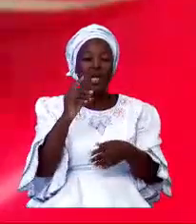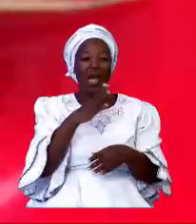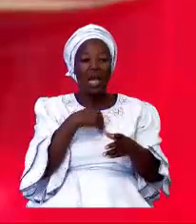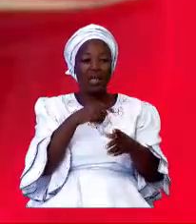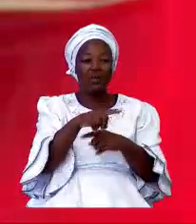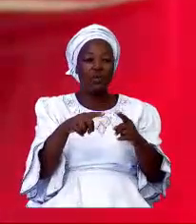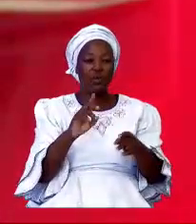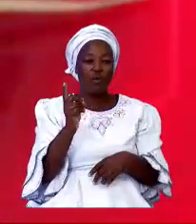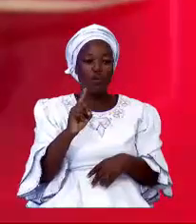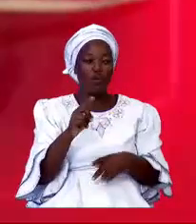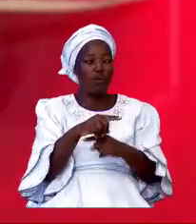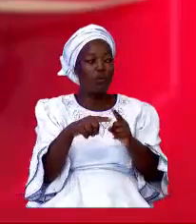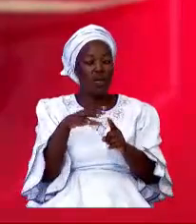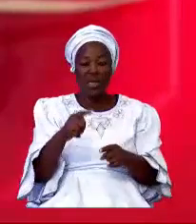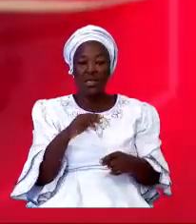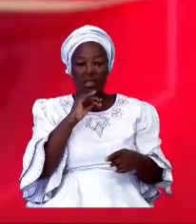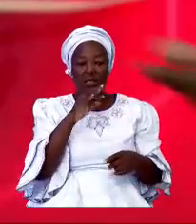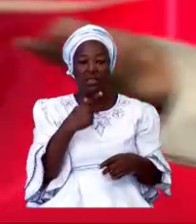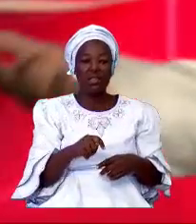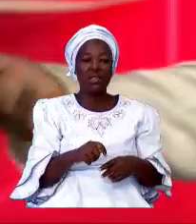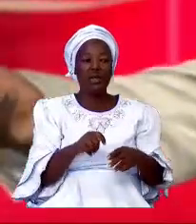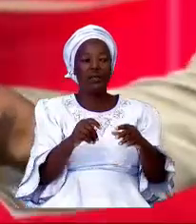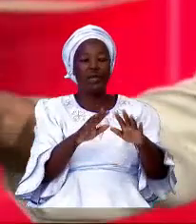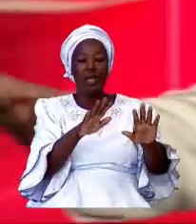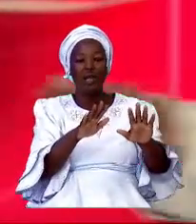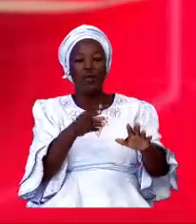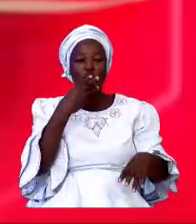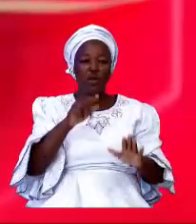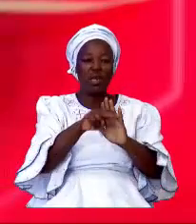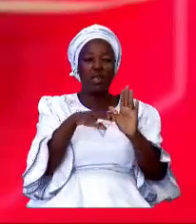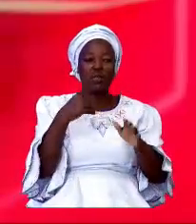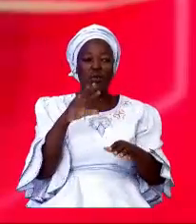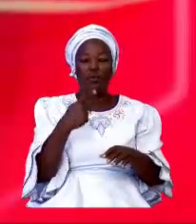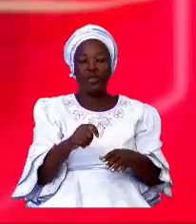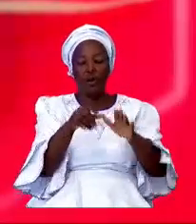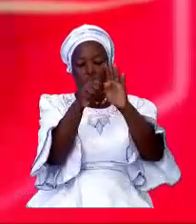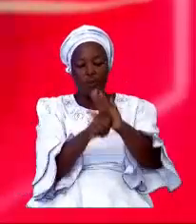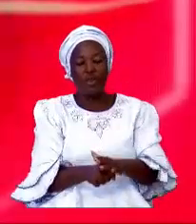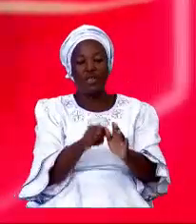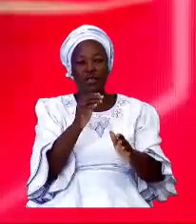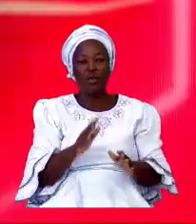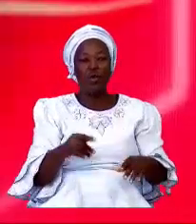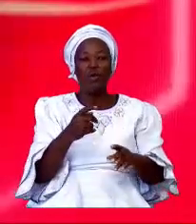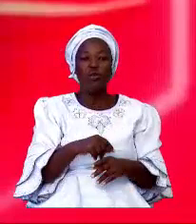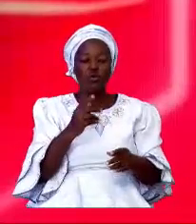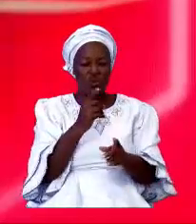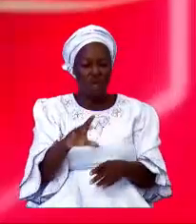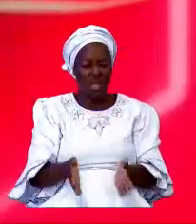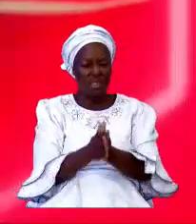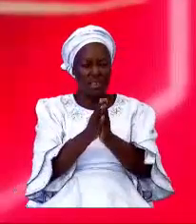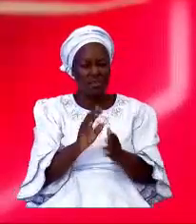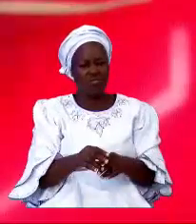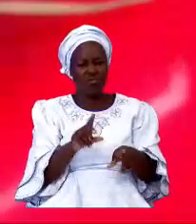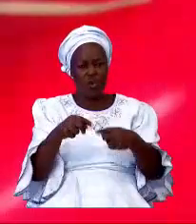were ready to destroy. And where is the fury of the oppressor? Check up their